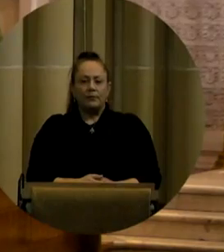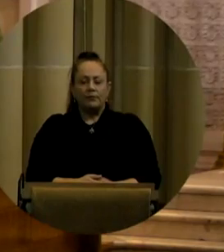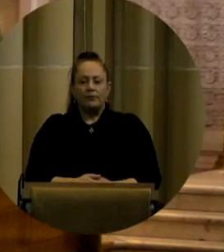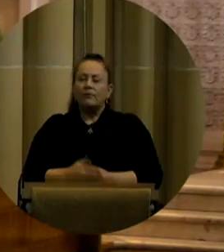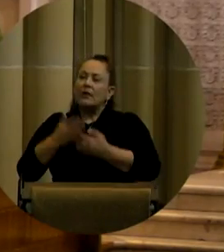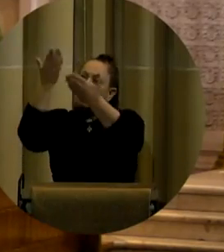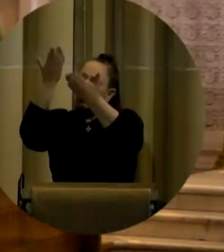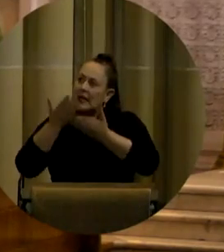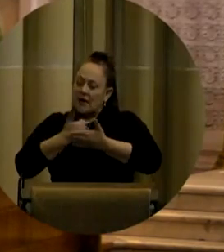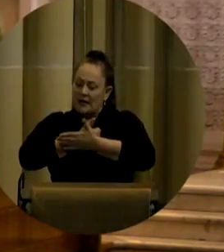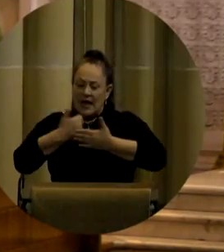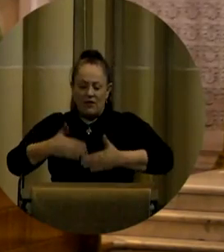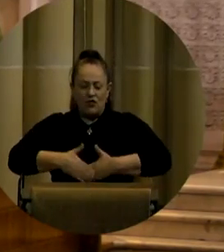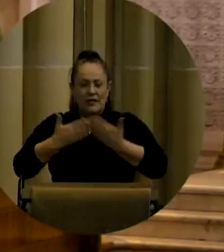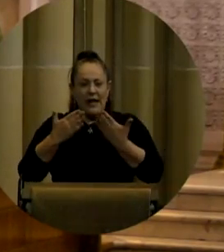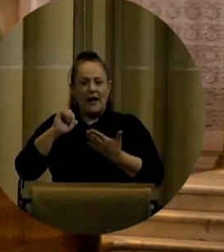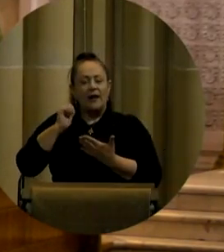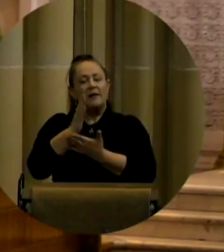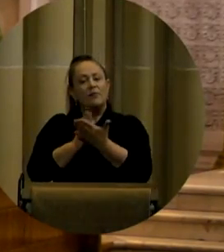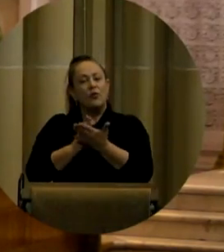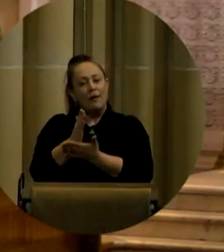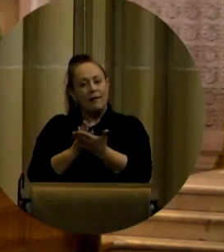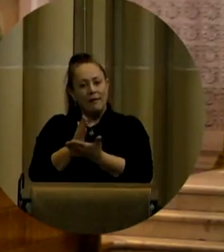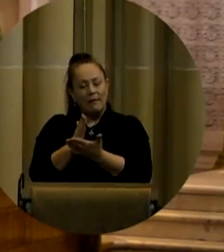Give us each day our daily bread,